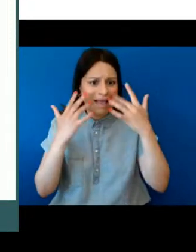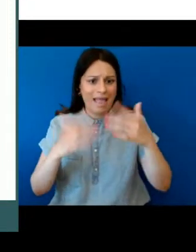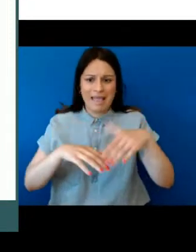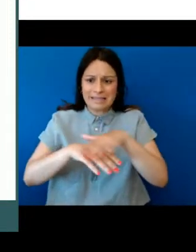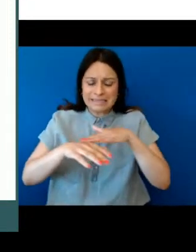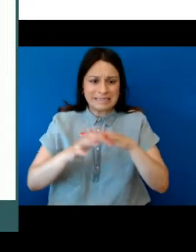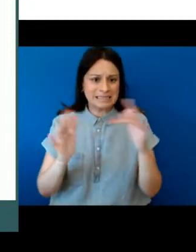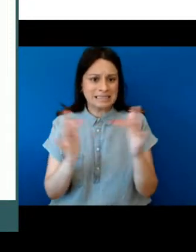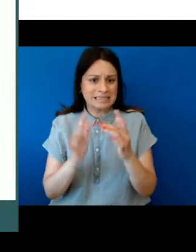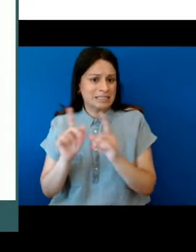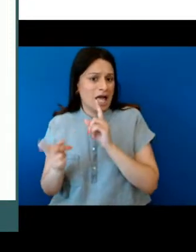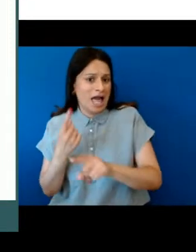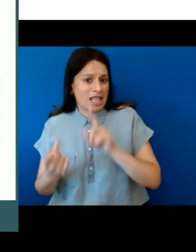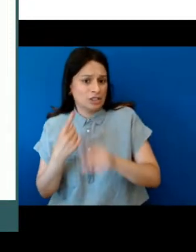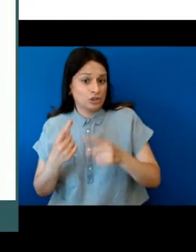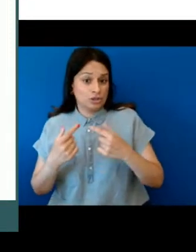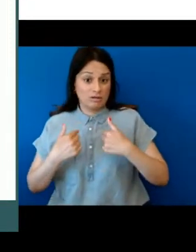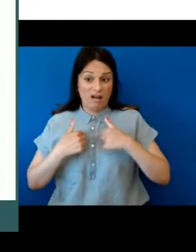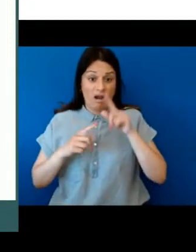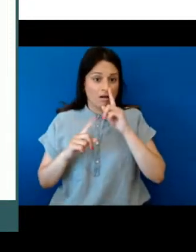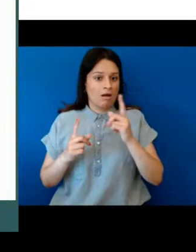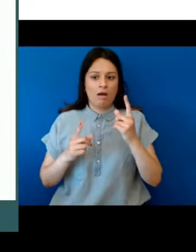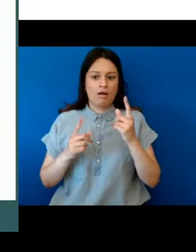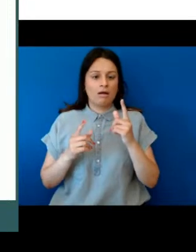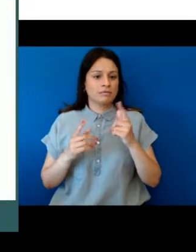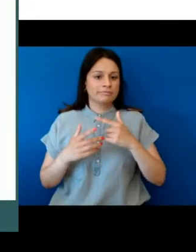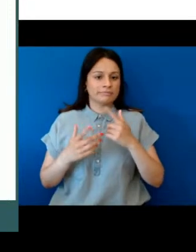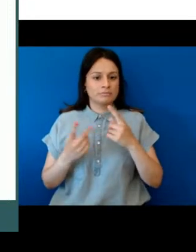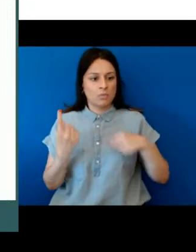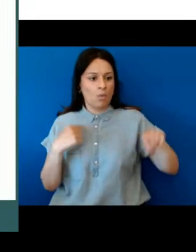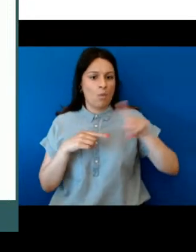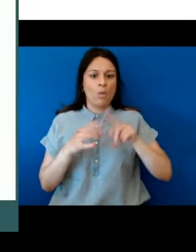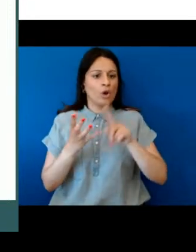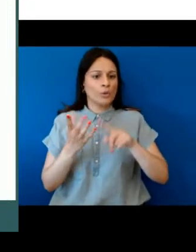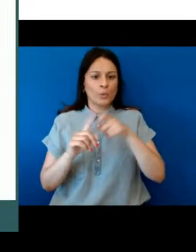for everywhere in the UK, but certainly in many places